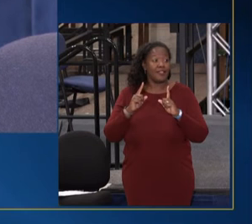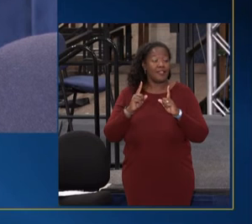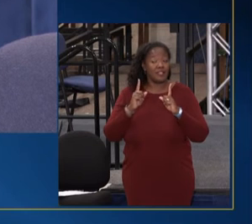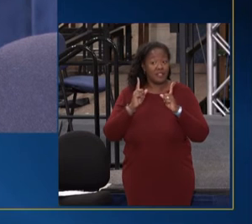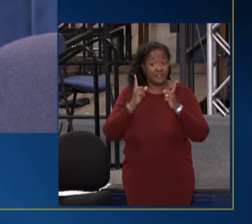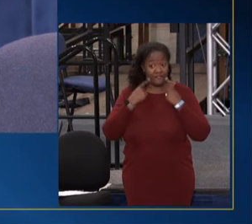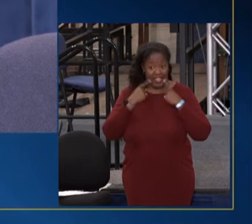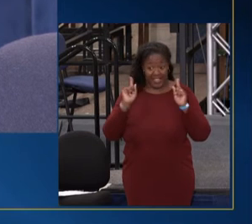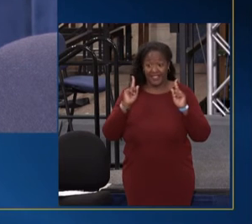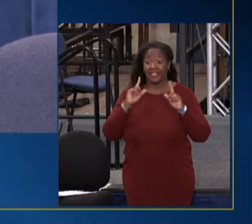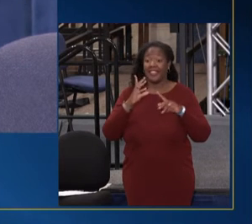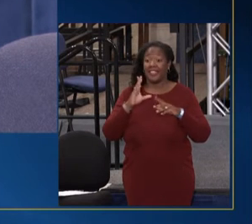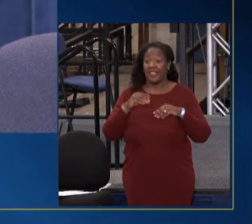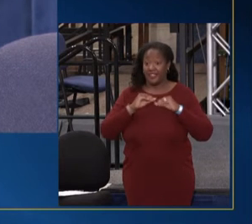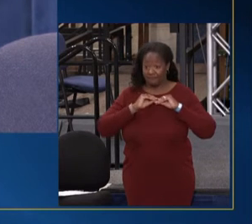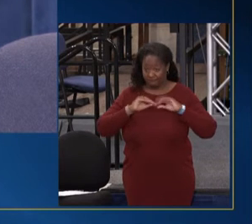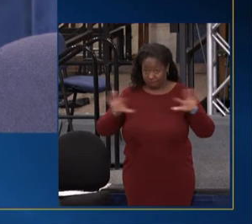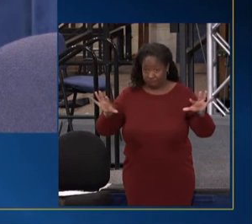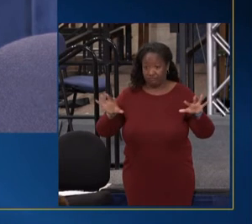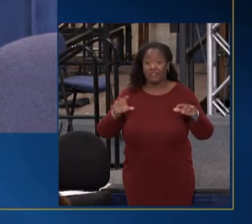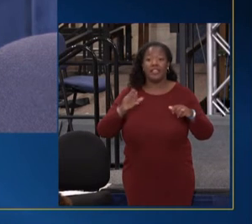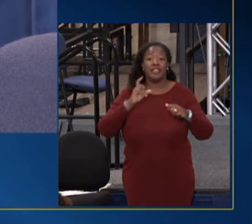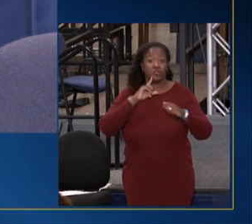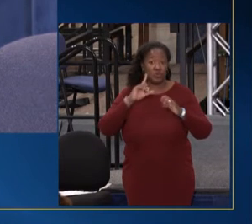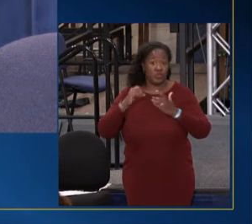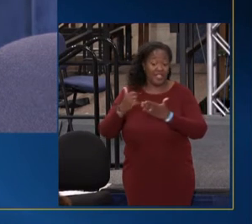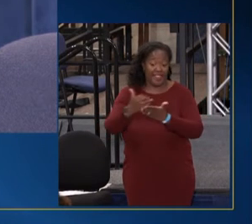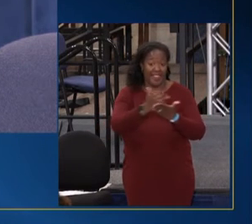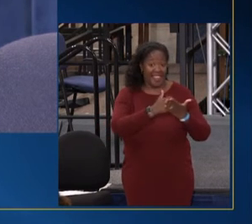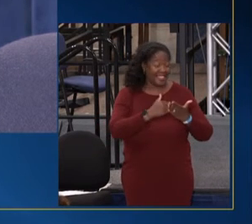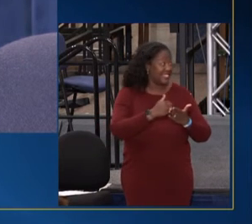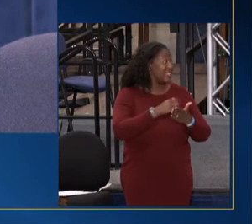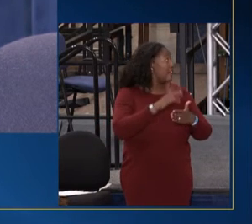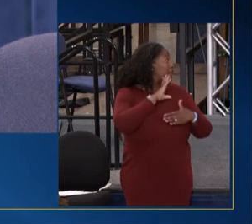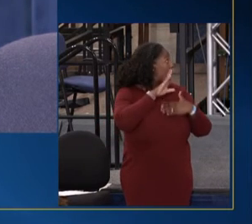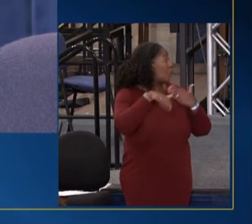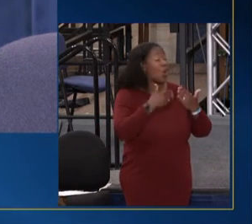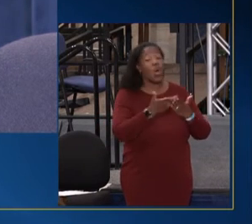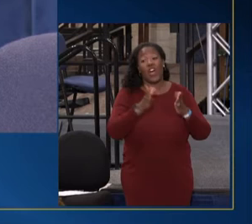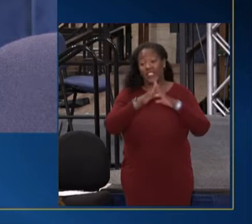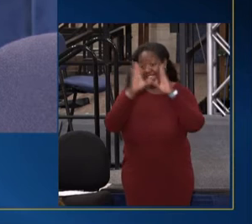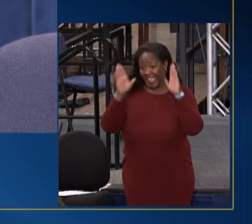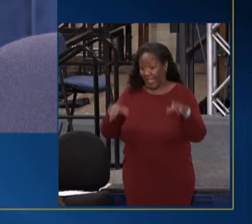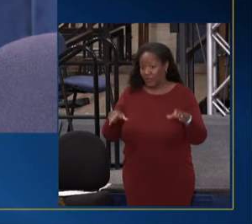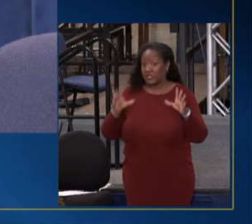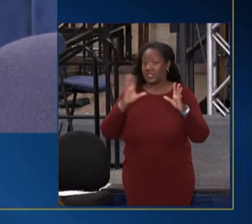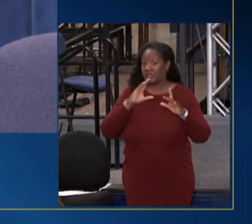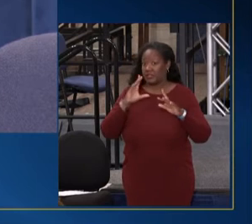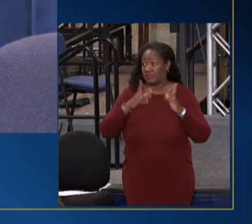start collecting gender identity data among all the household survey respondents.